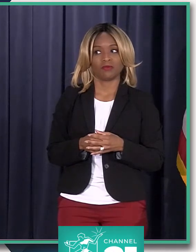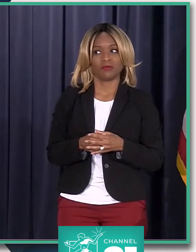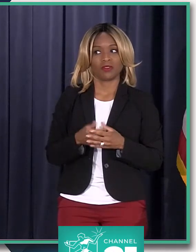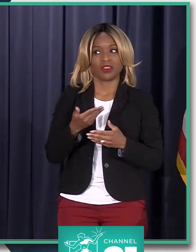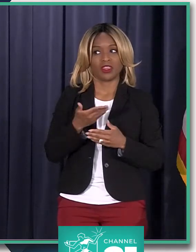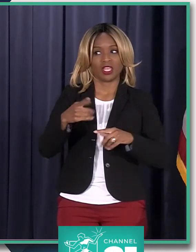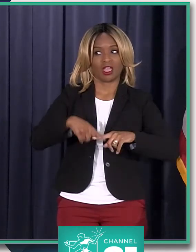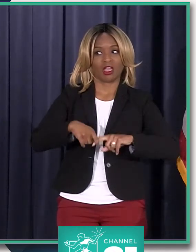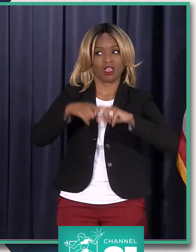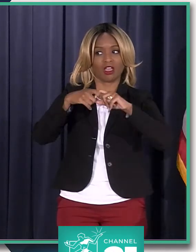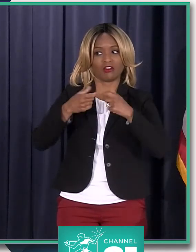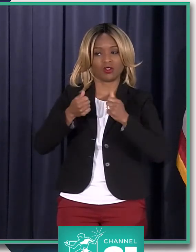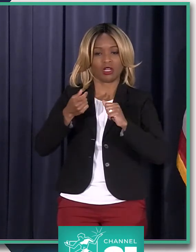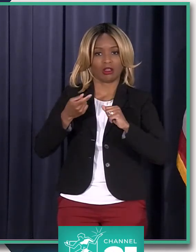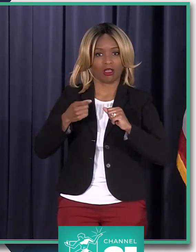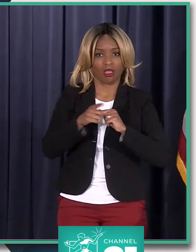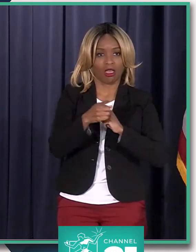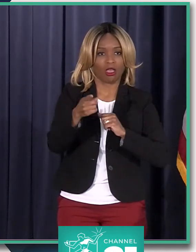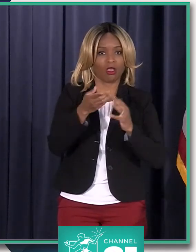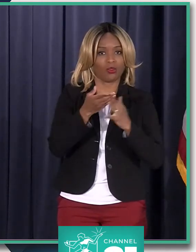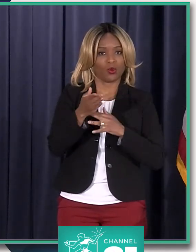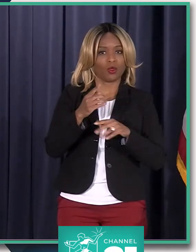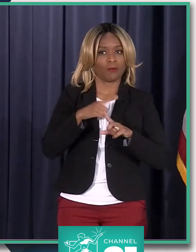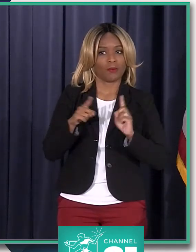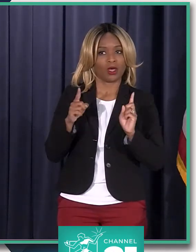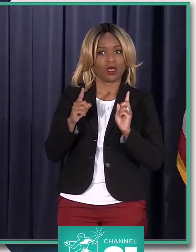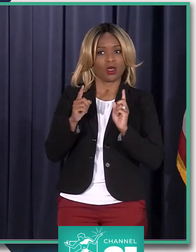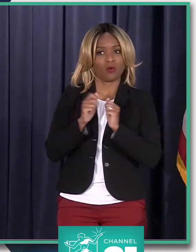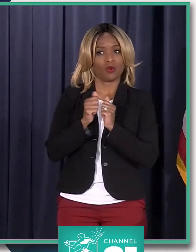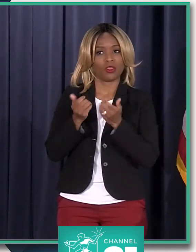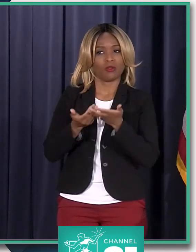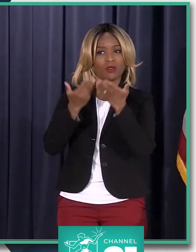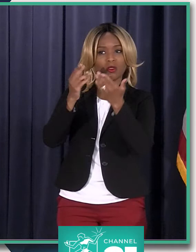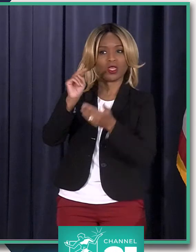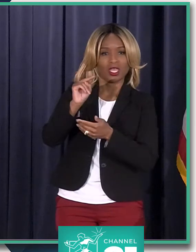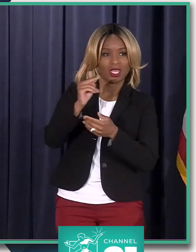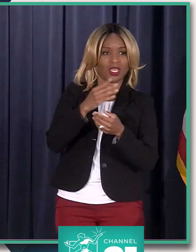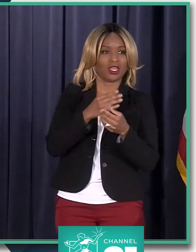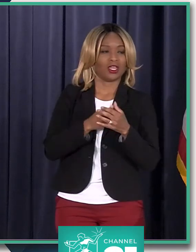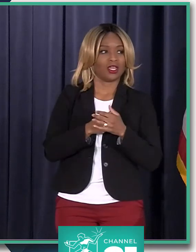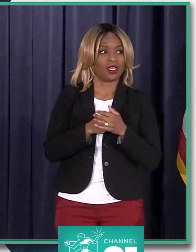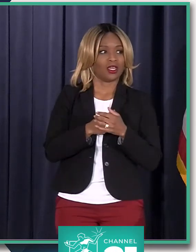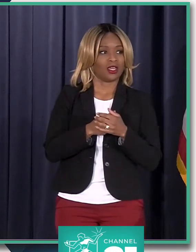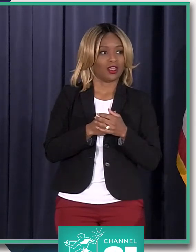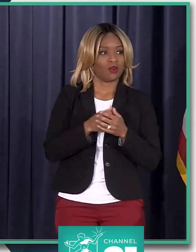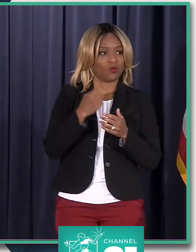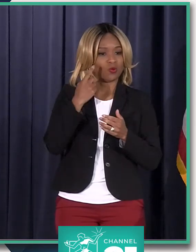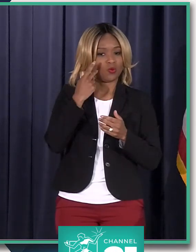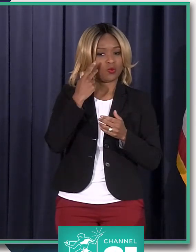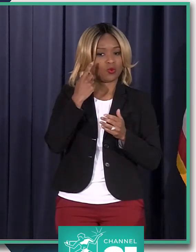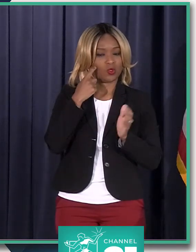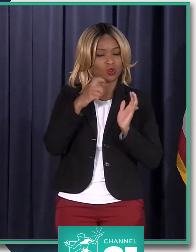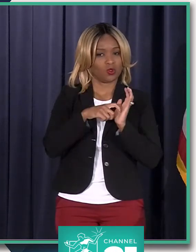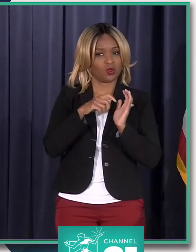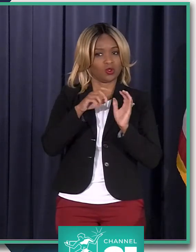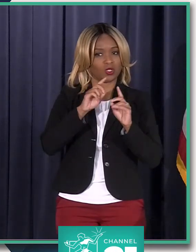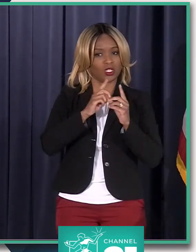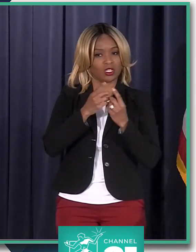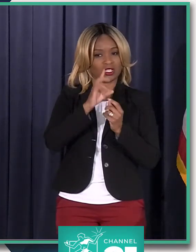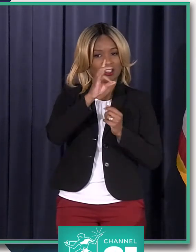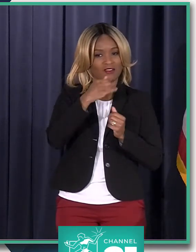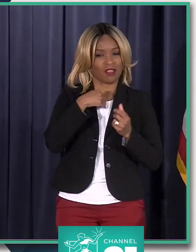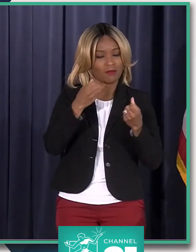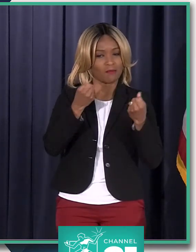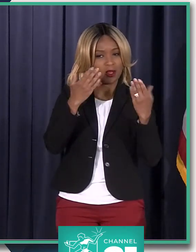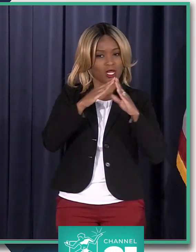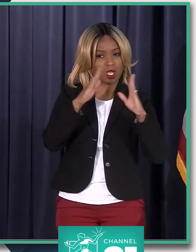and navigating this landscape now. But with proposal in support of proposal in, and seeing that District 7 has so many of the homes that